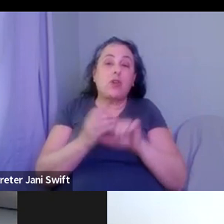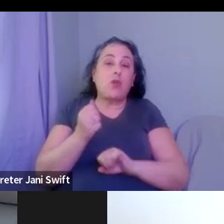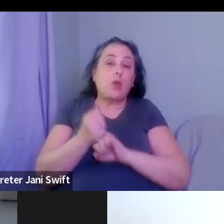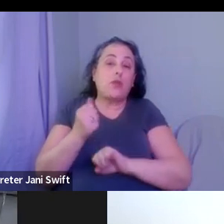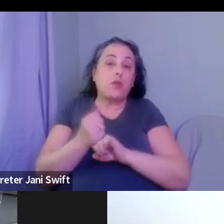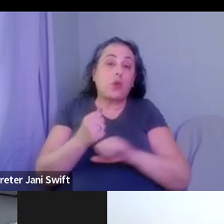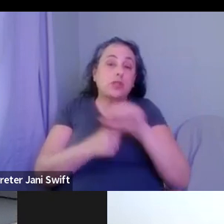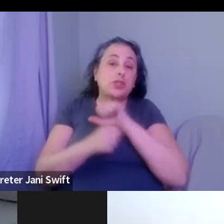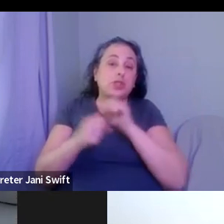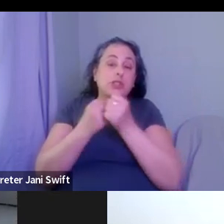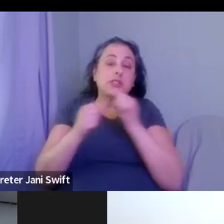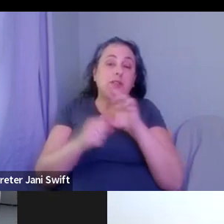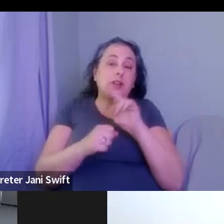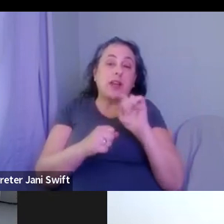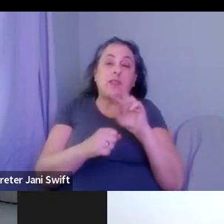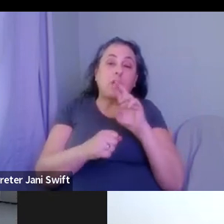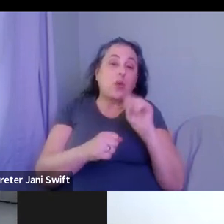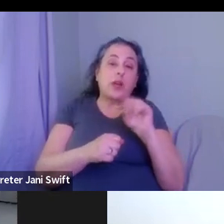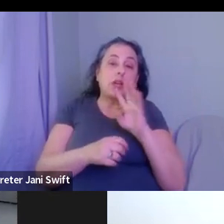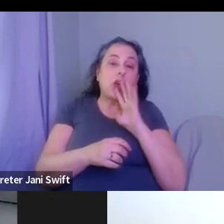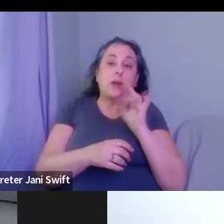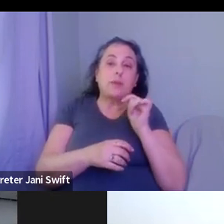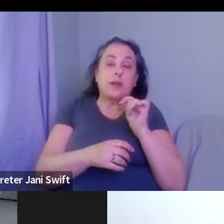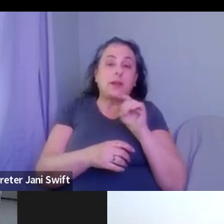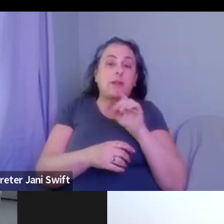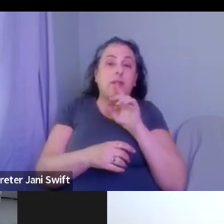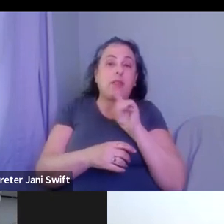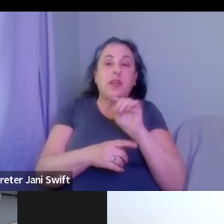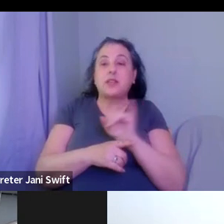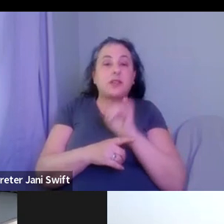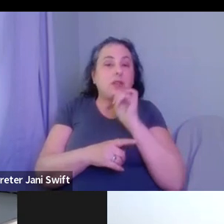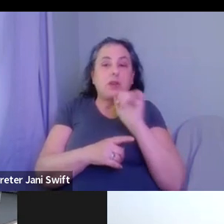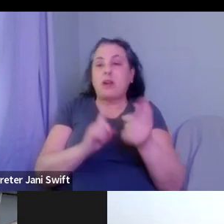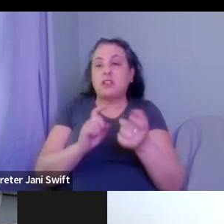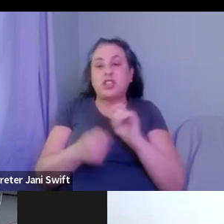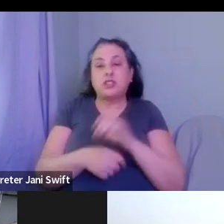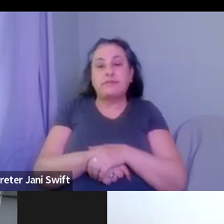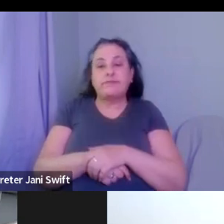safety net that Raeghn talked about, then like the industry is just not going to change.